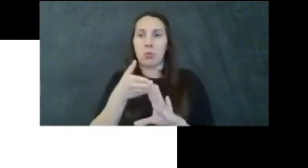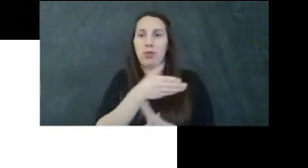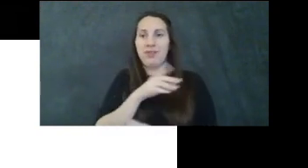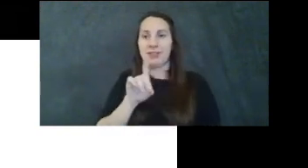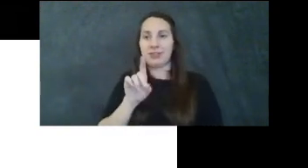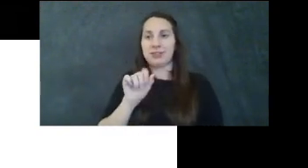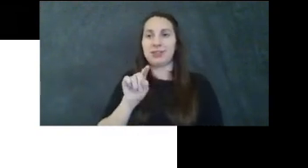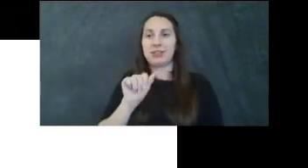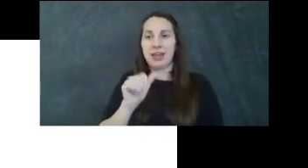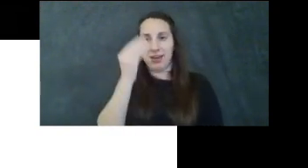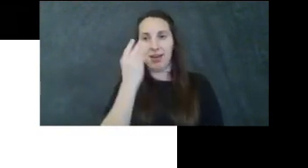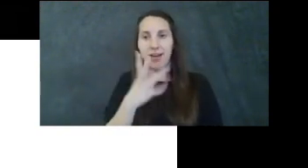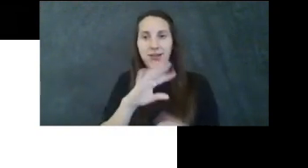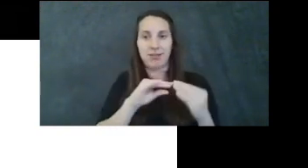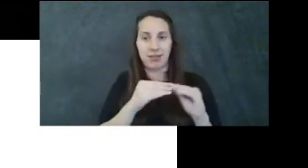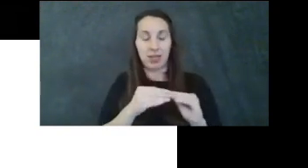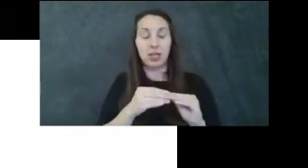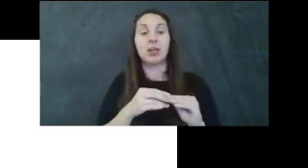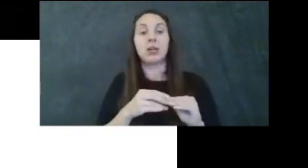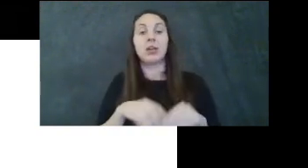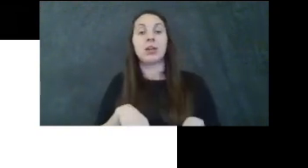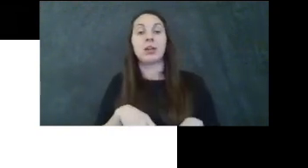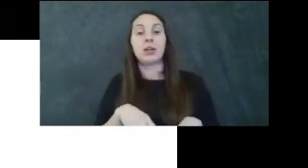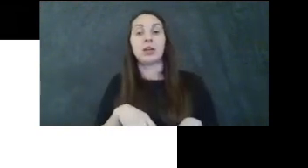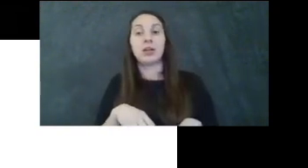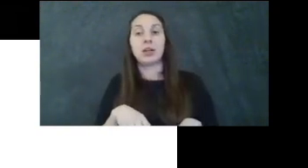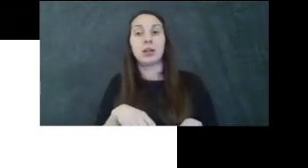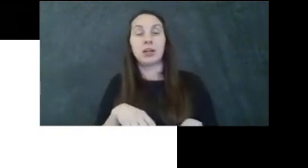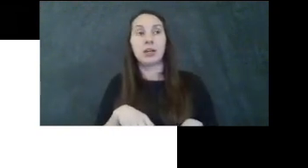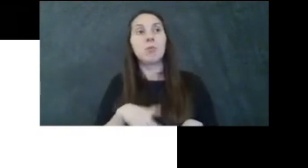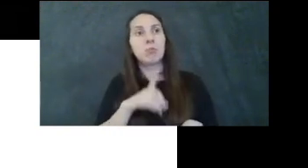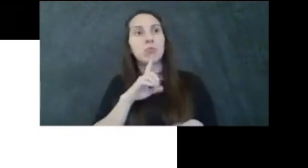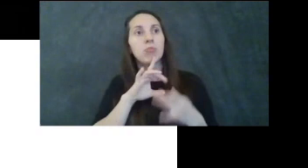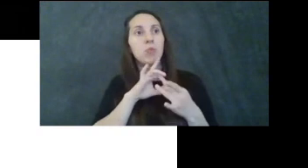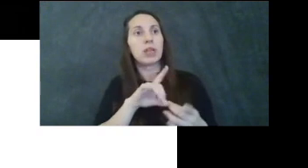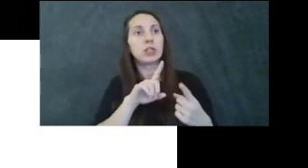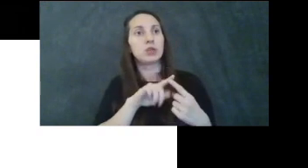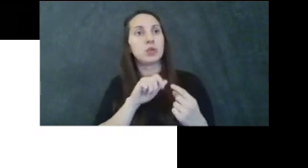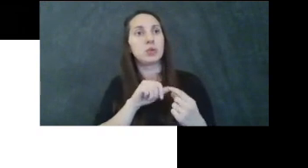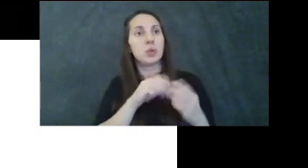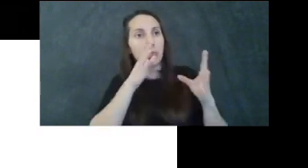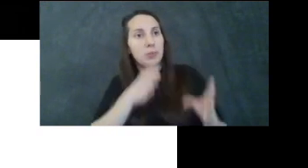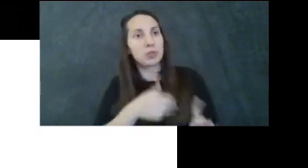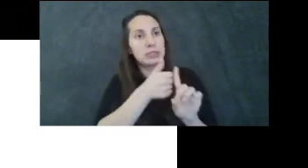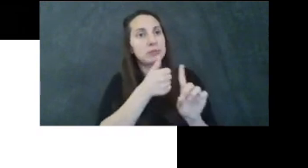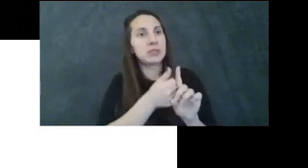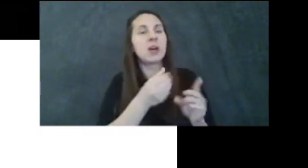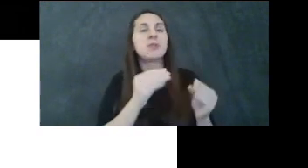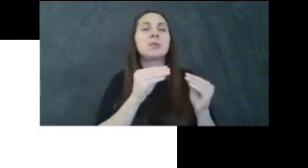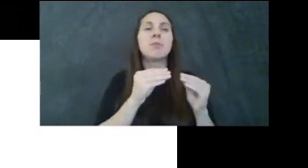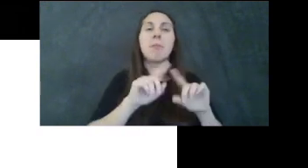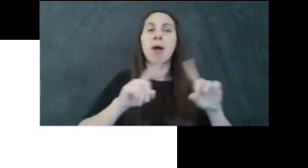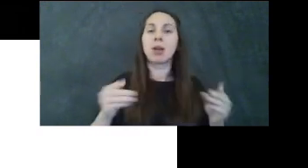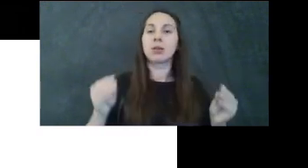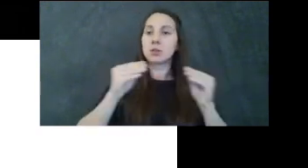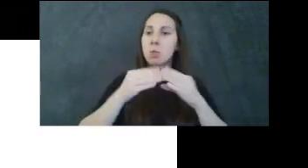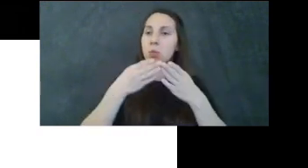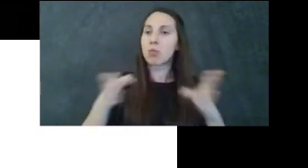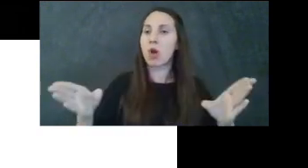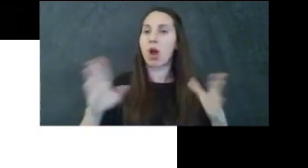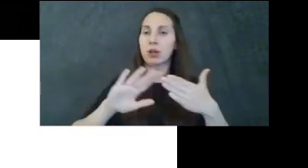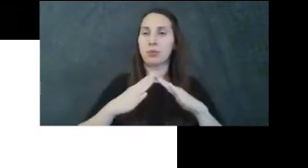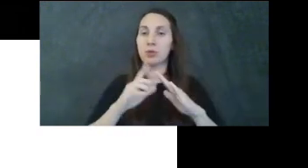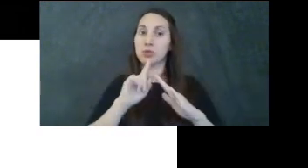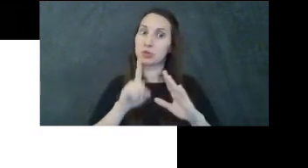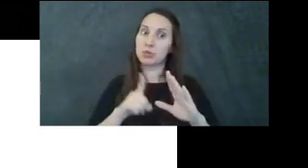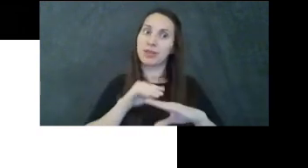with the person themselves, but it's a much more powerful, broad community that's affected